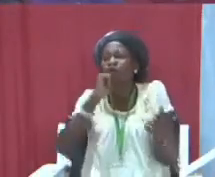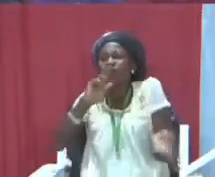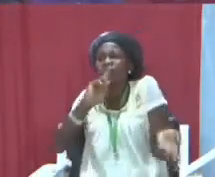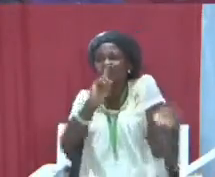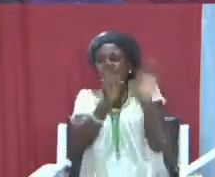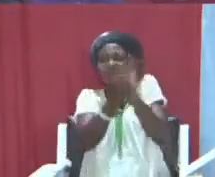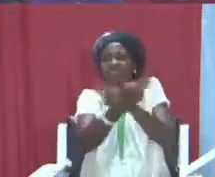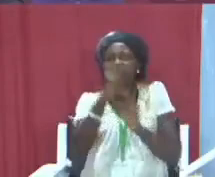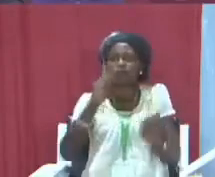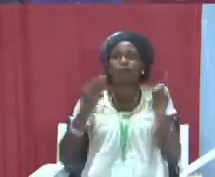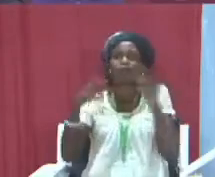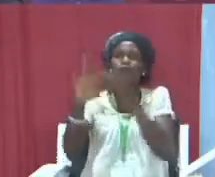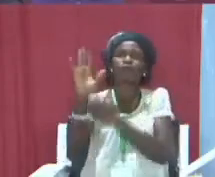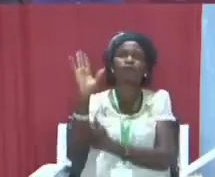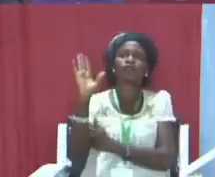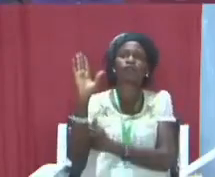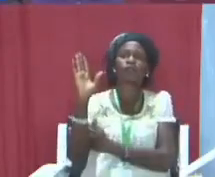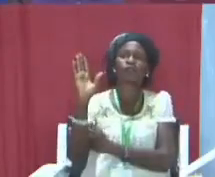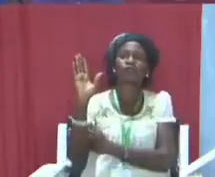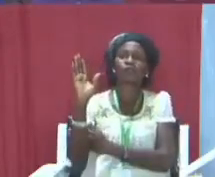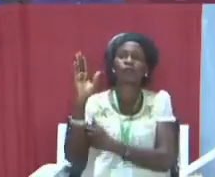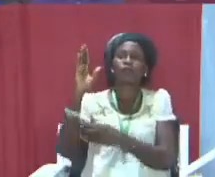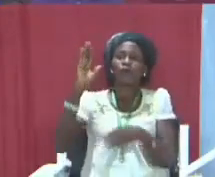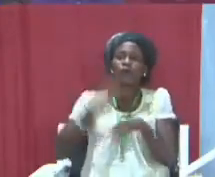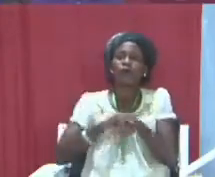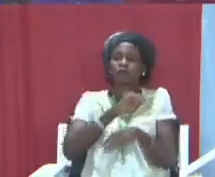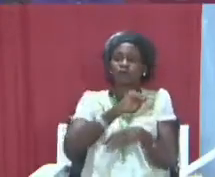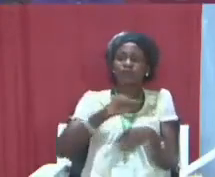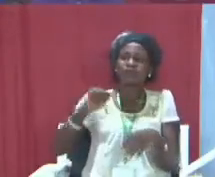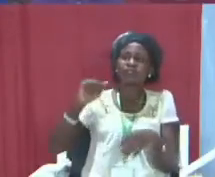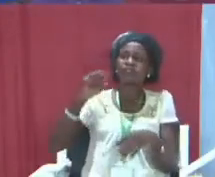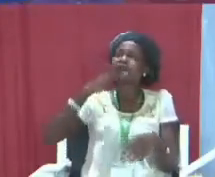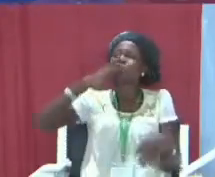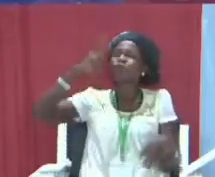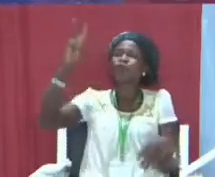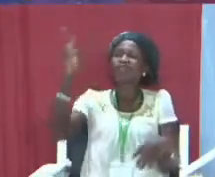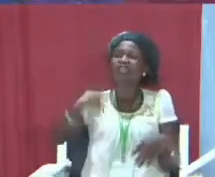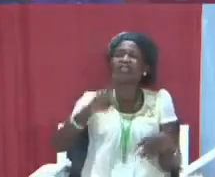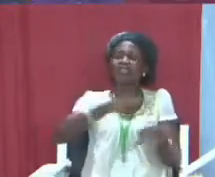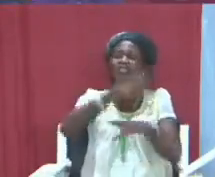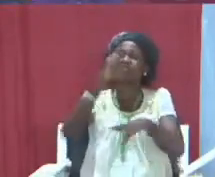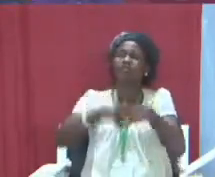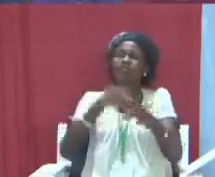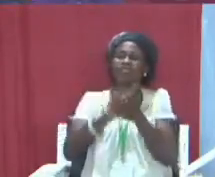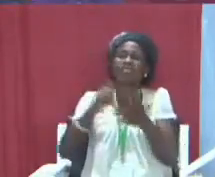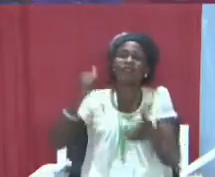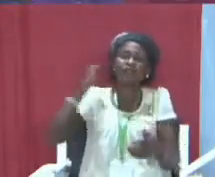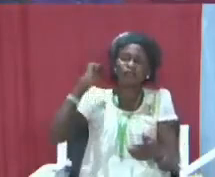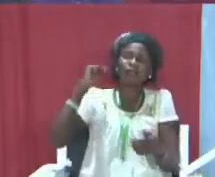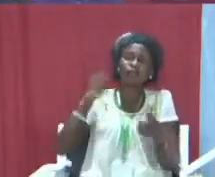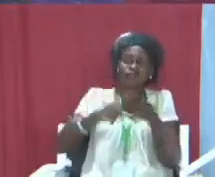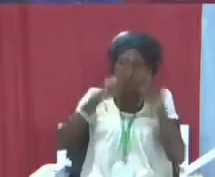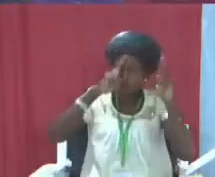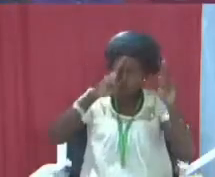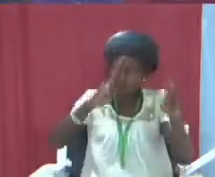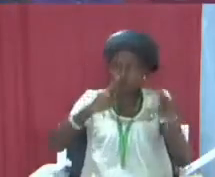people of God or a wicked nation that has refused to honor God.